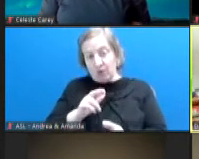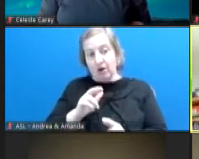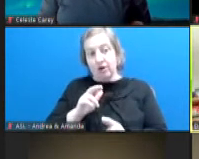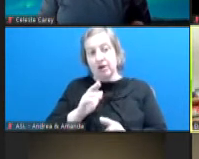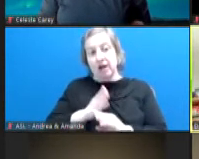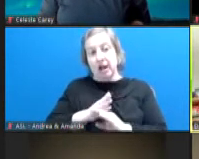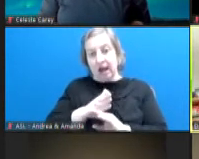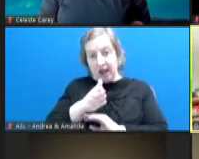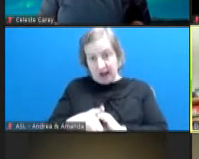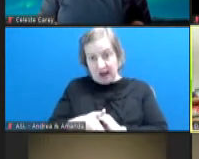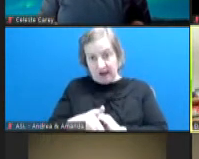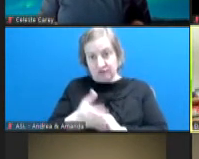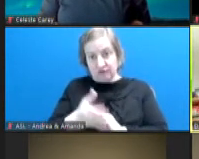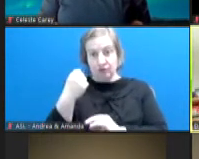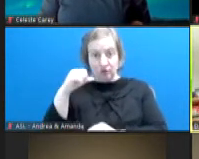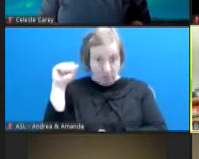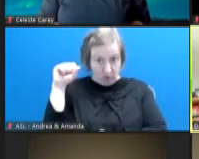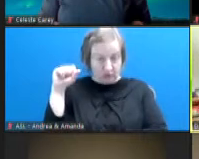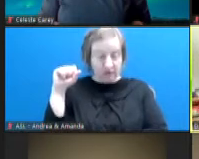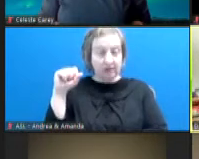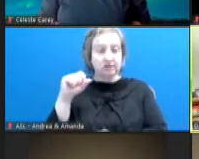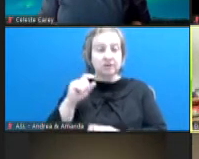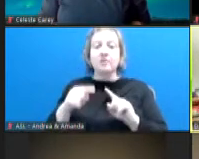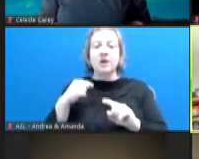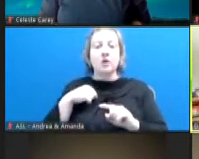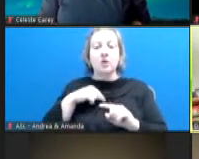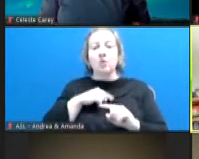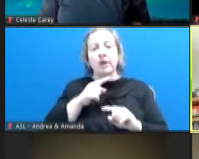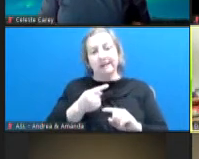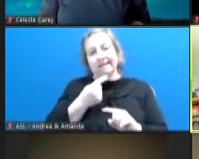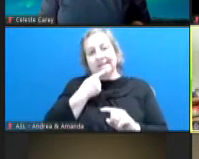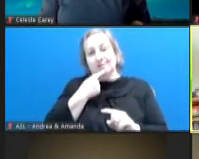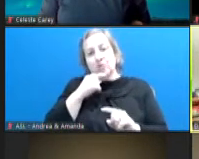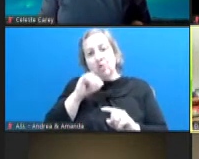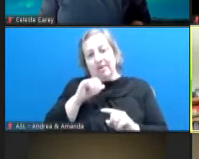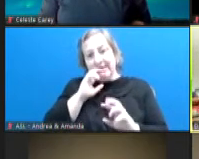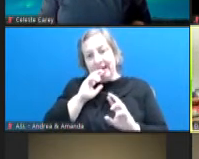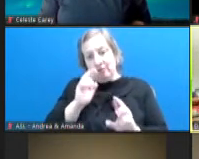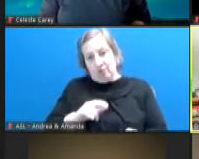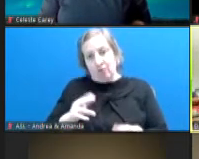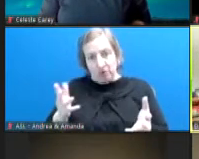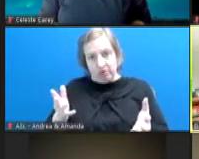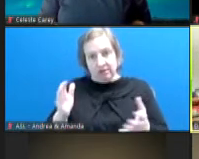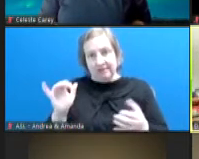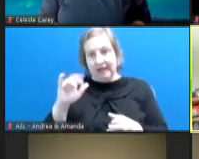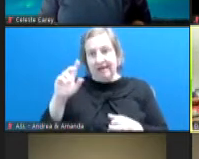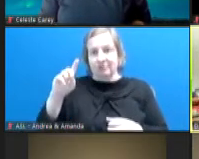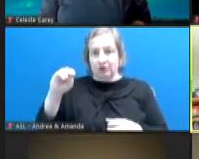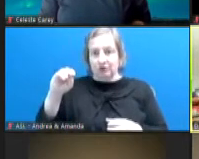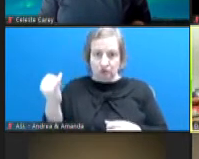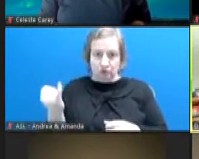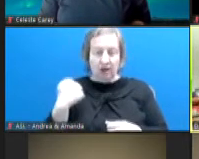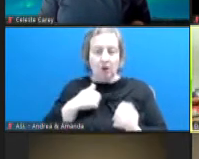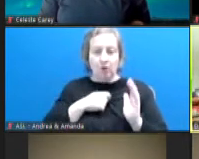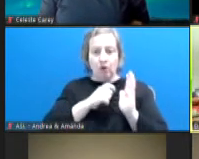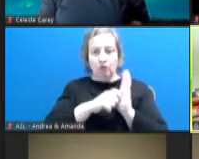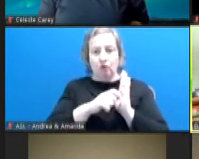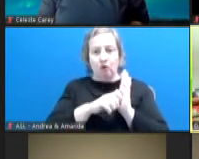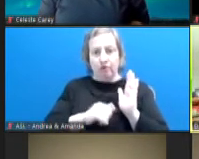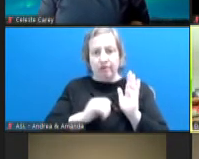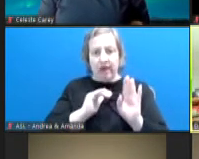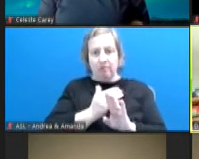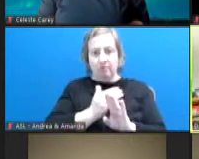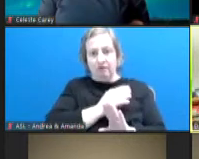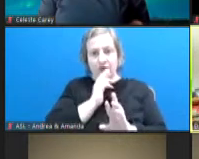after the protests. But we were very disappointed in that report, and so was DOJ. And we wrote that in one of our previous reports,